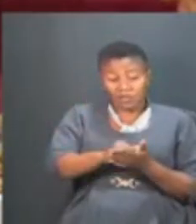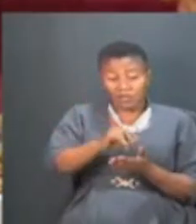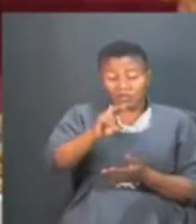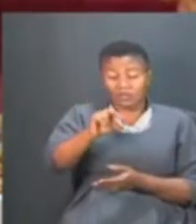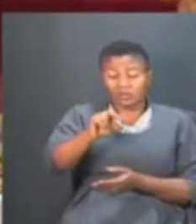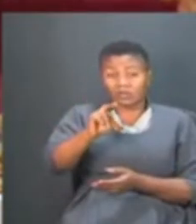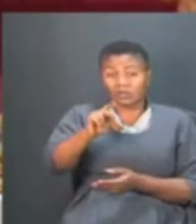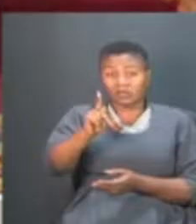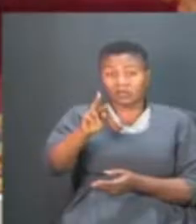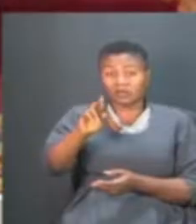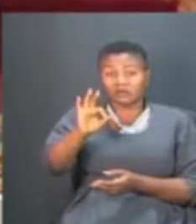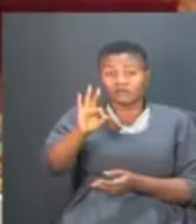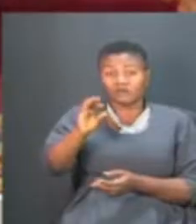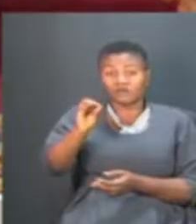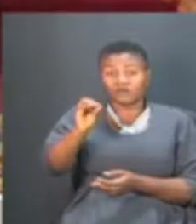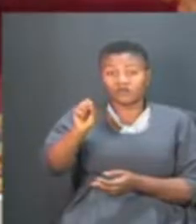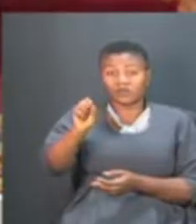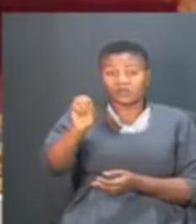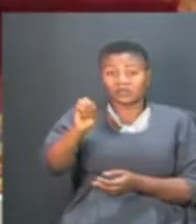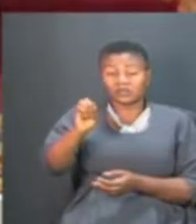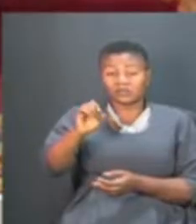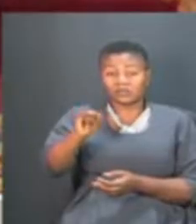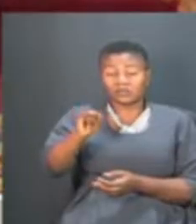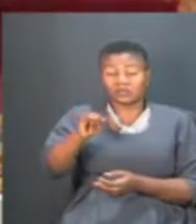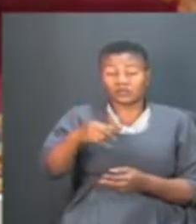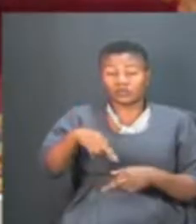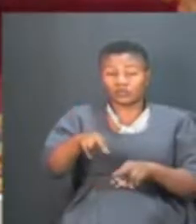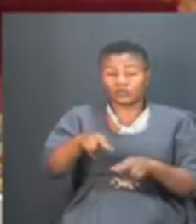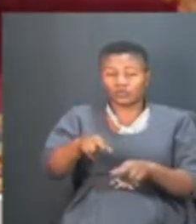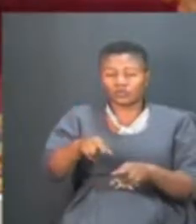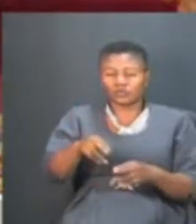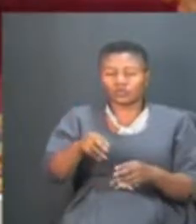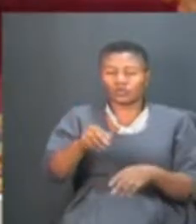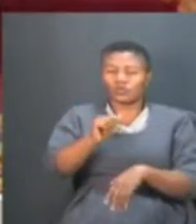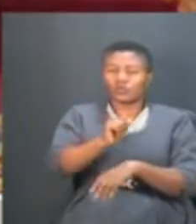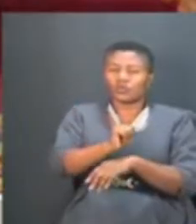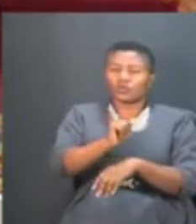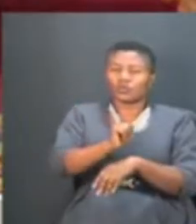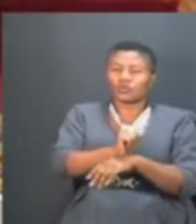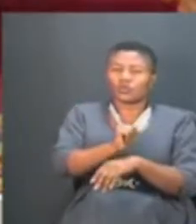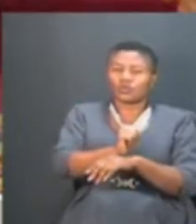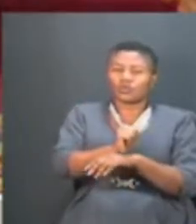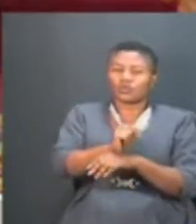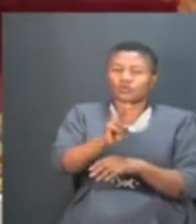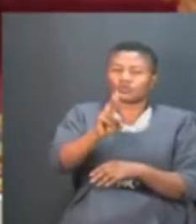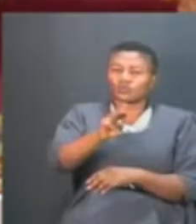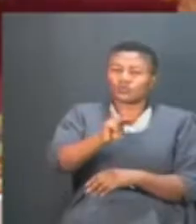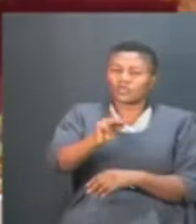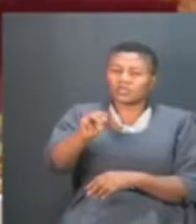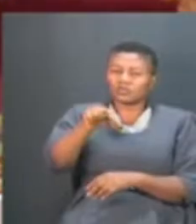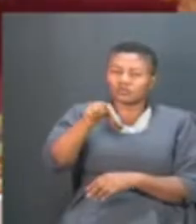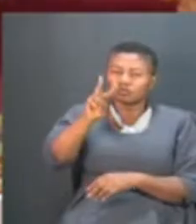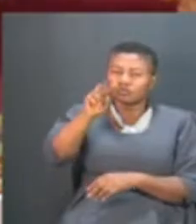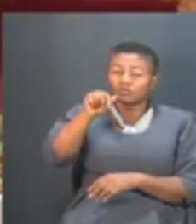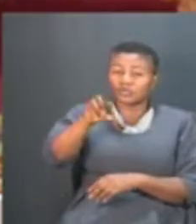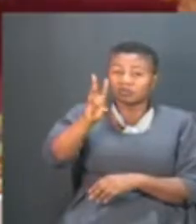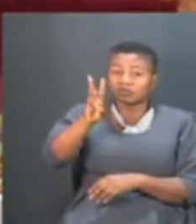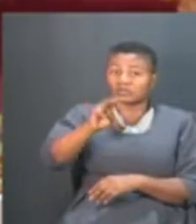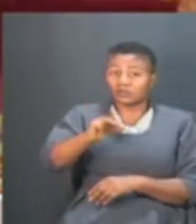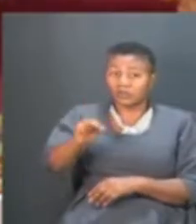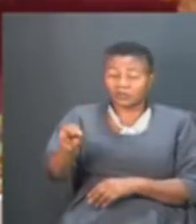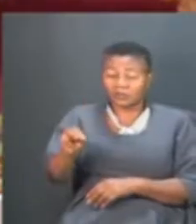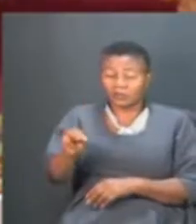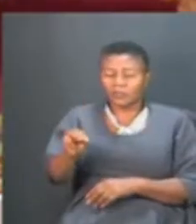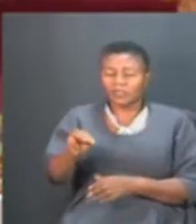Nkran Fuasi Road. Works certified is just 2.6 million. Mr. Speaker, it